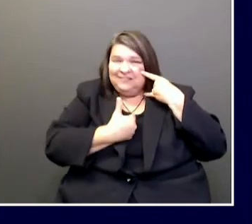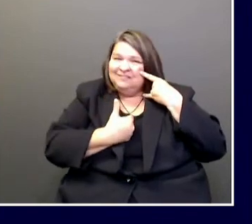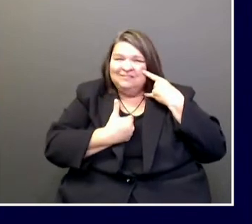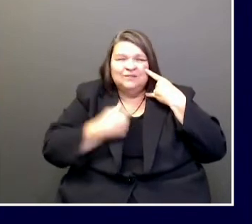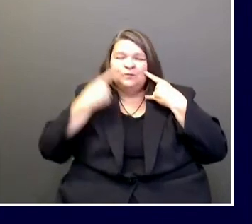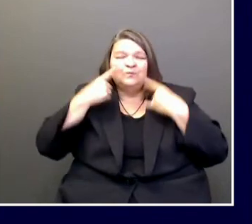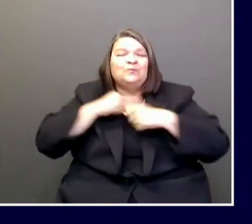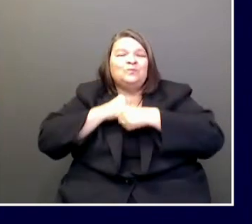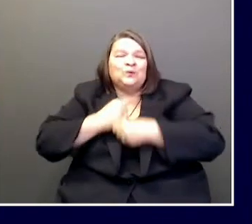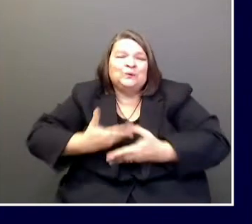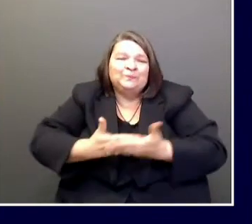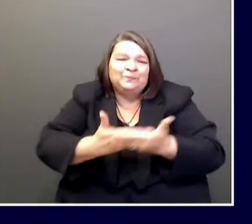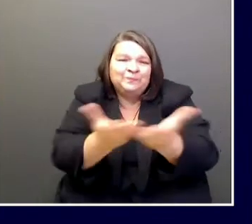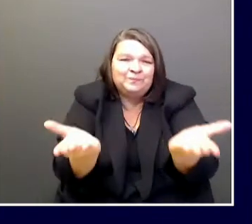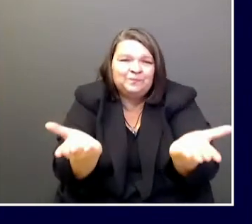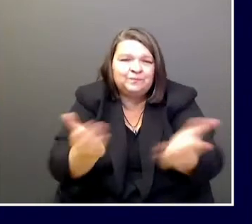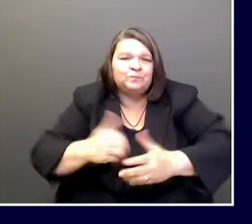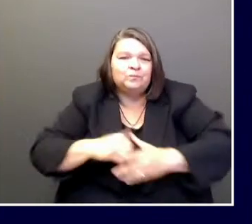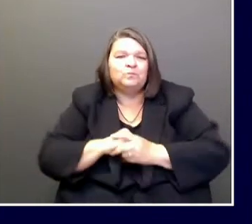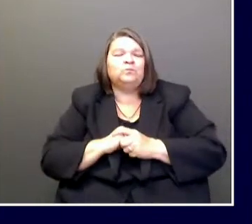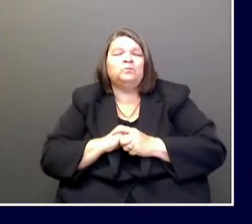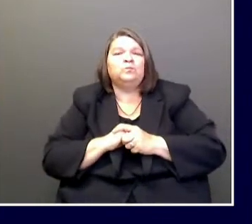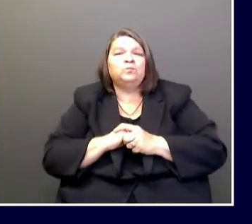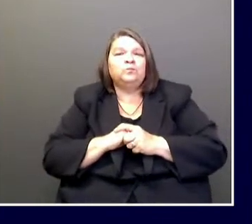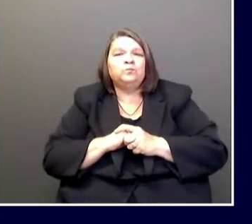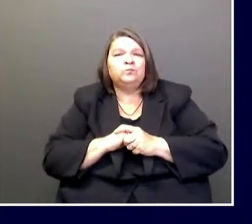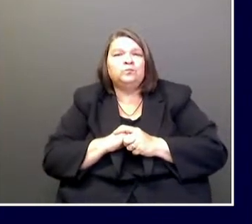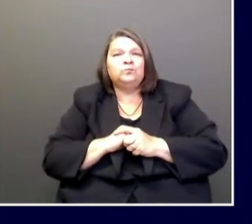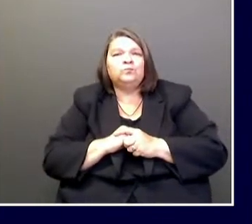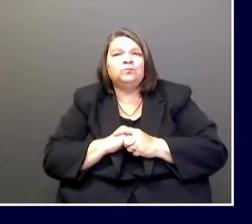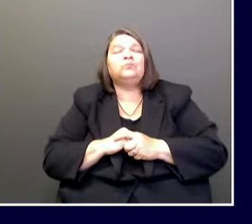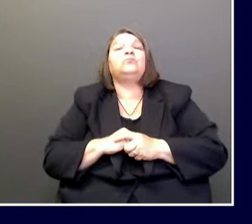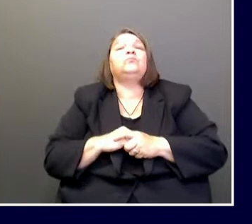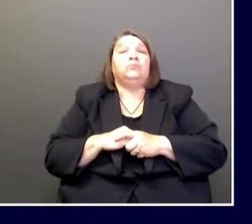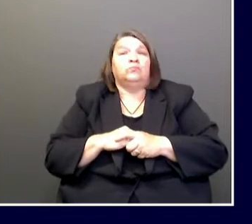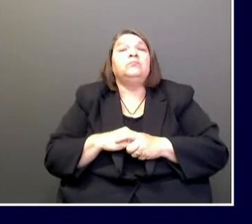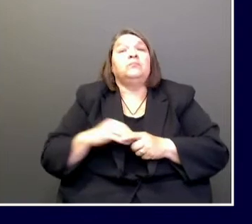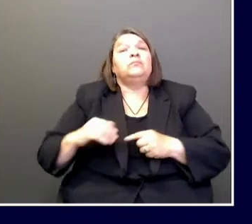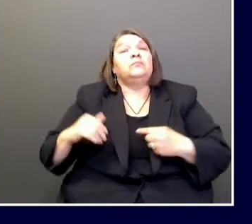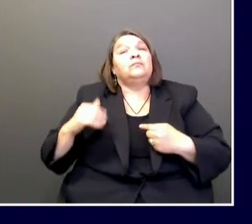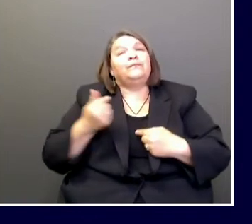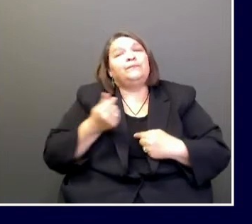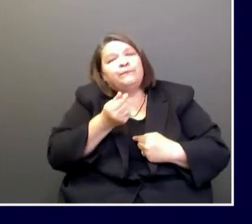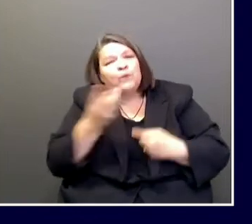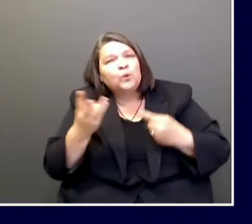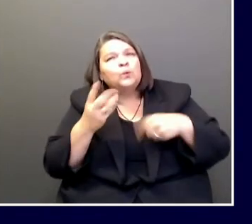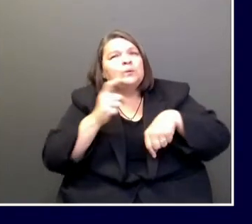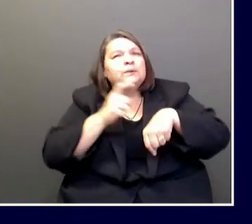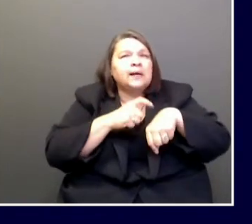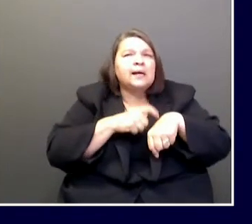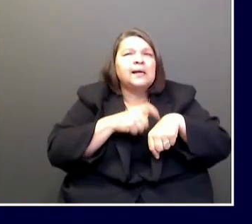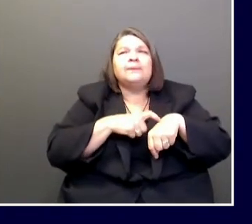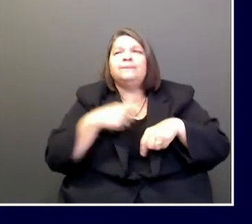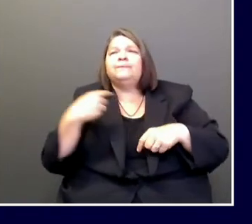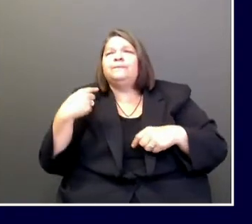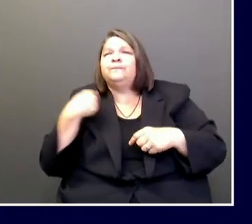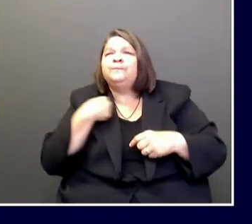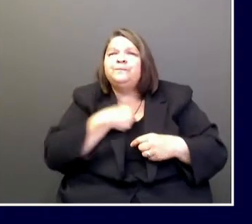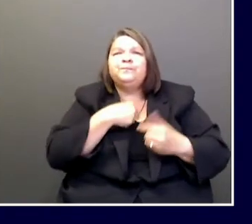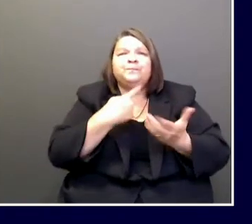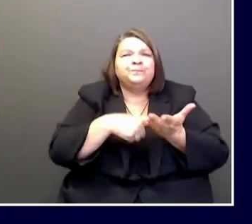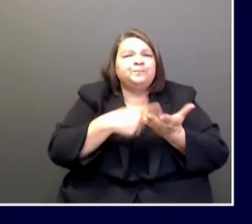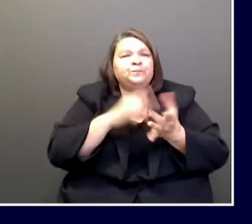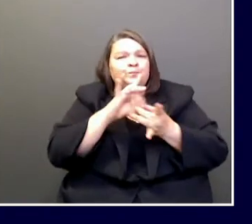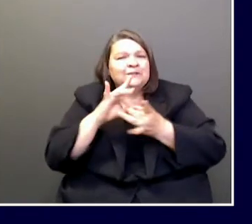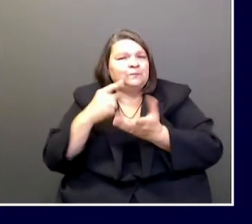And I have a question about boosters. I've asked you about them a couple of times, and so just bear with me. What if I didn't want to